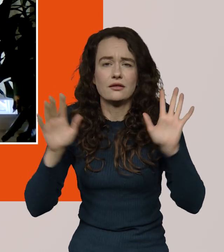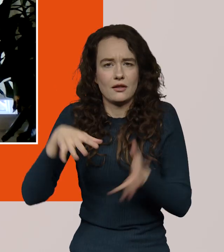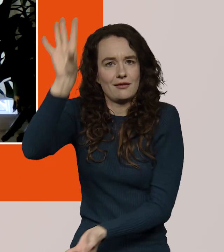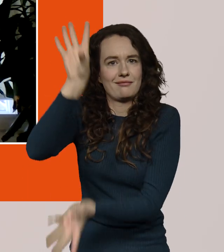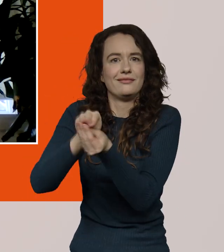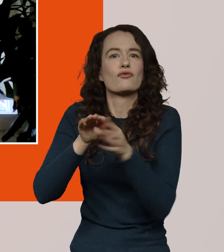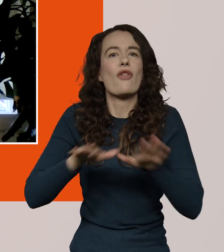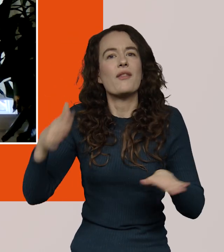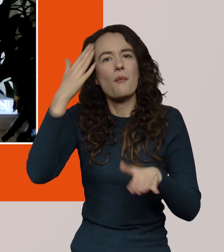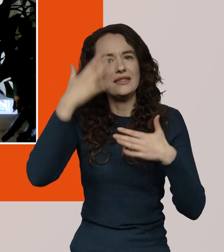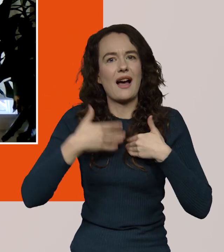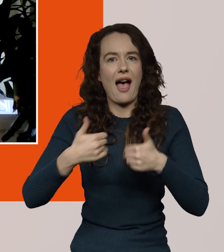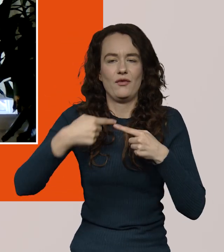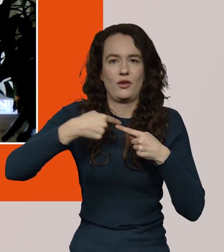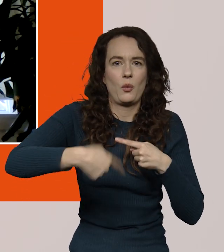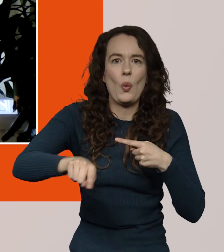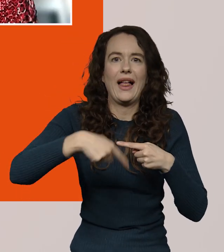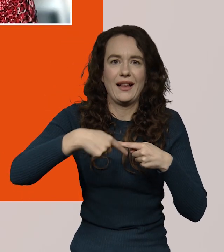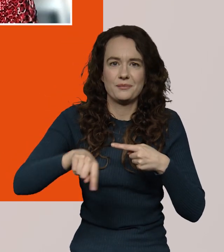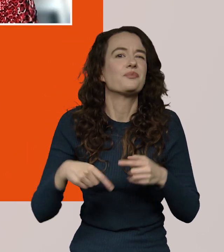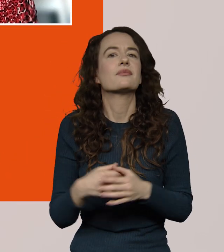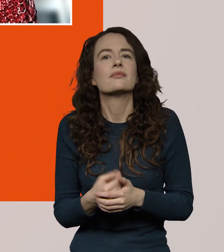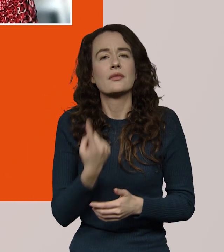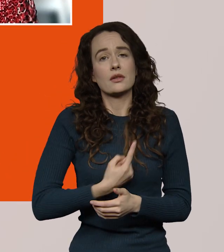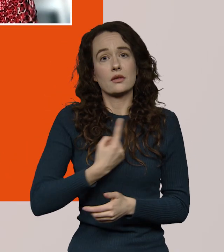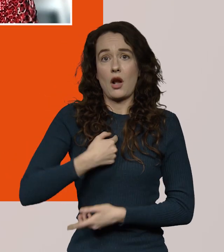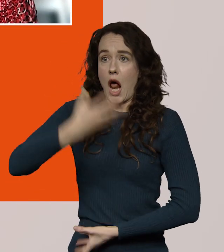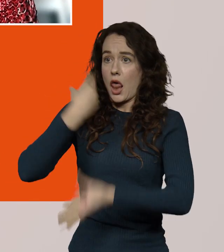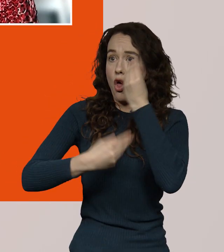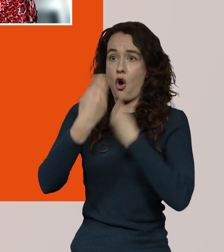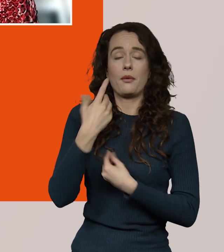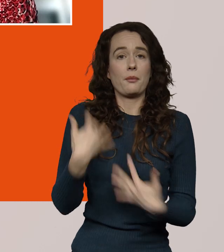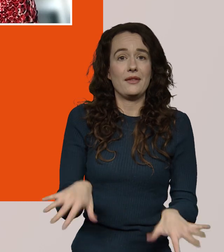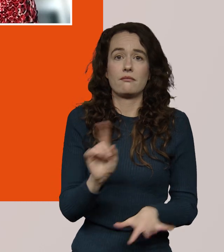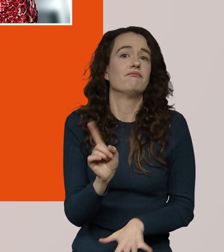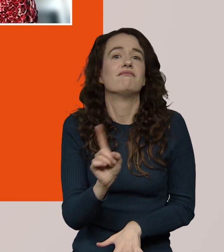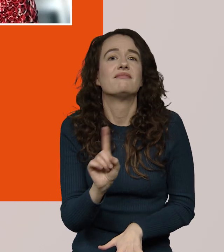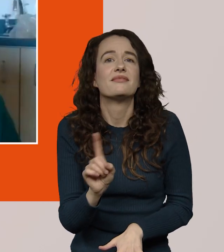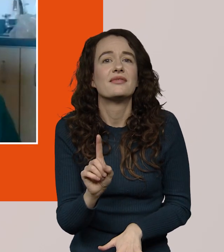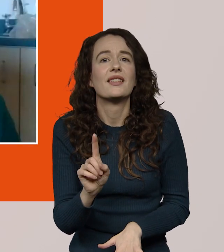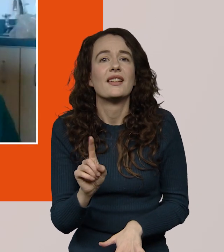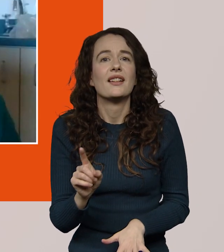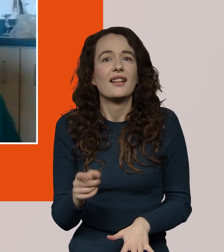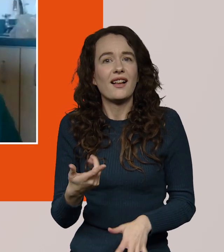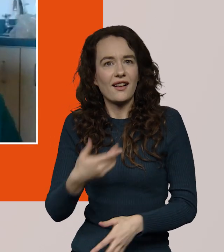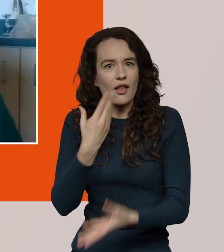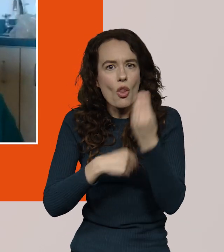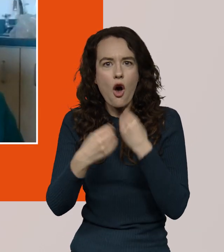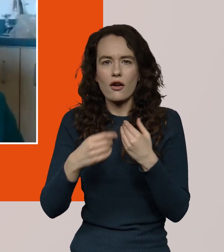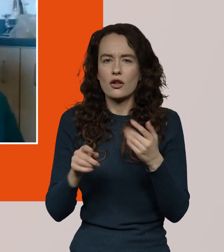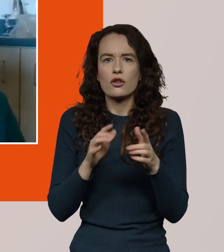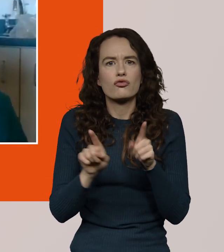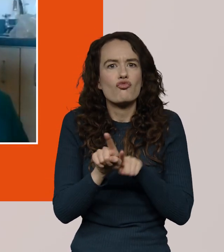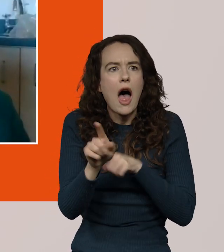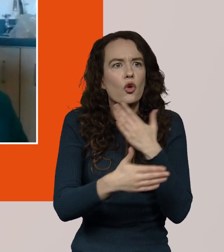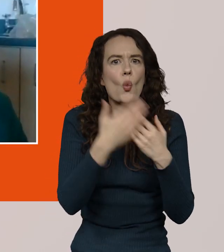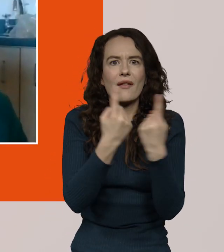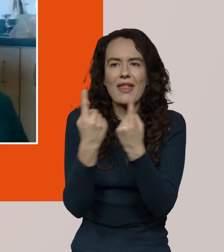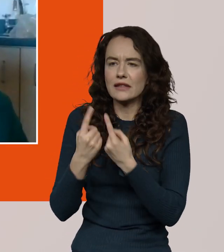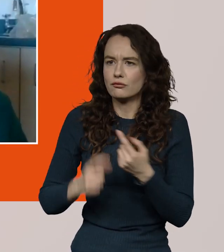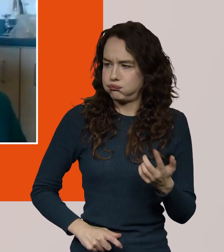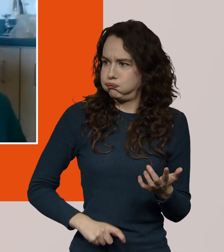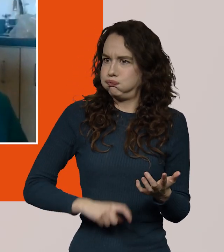finish off, can everyone hold up their stars and give me a big smile? Looking good, team. Loving those stars. Very good work,